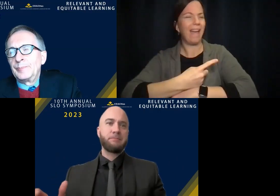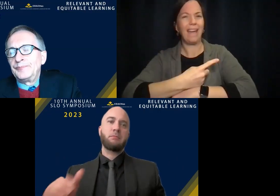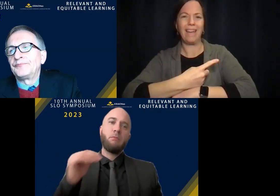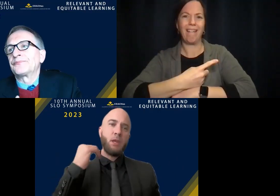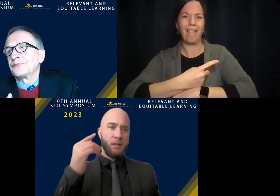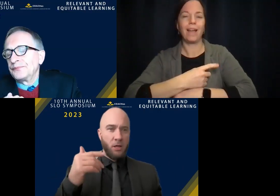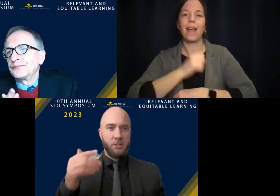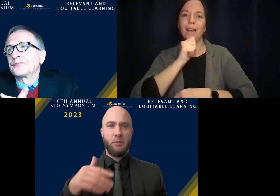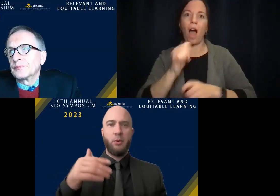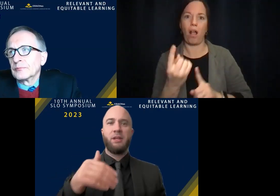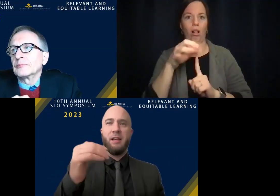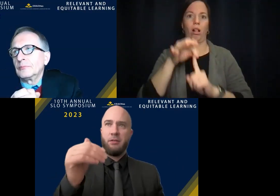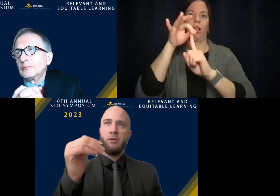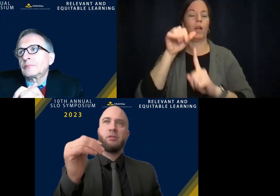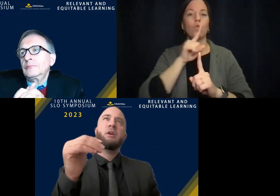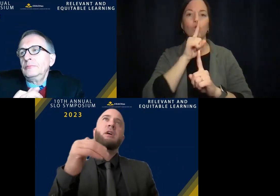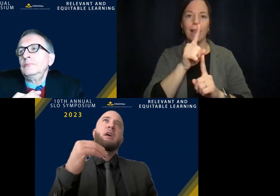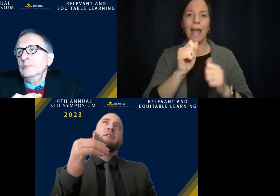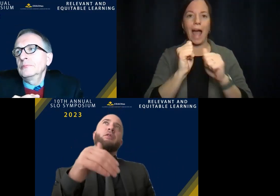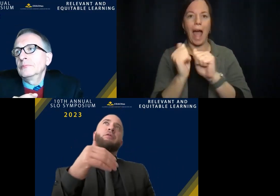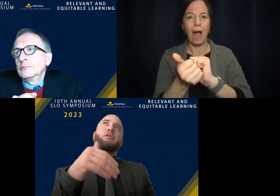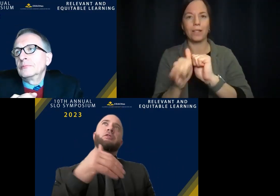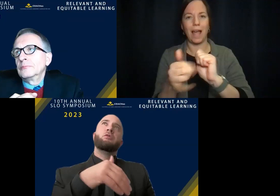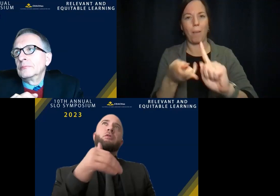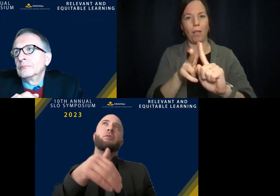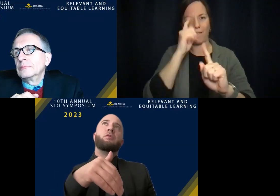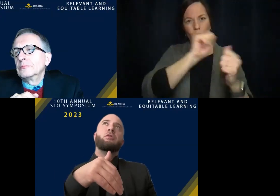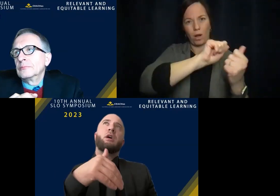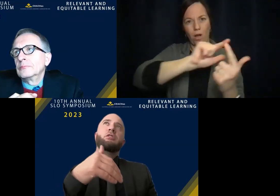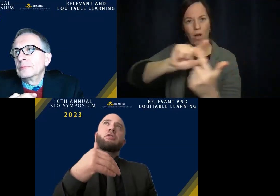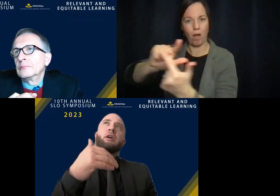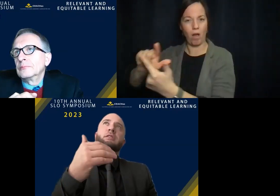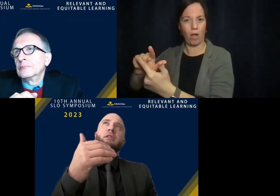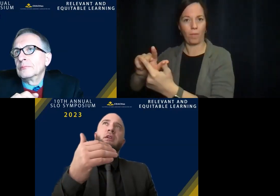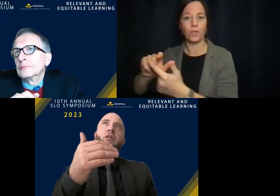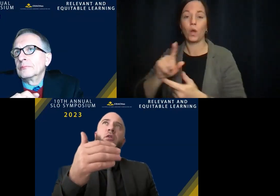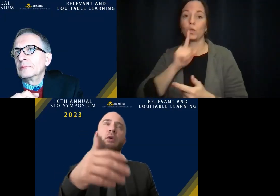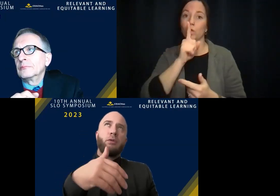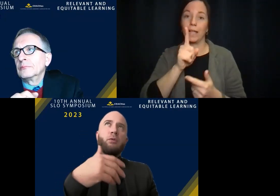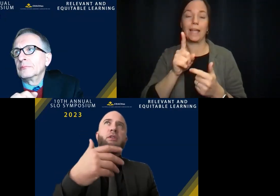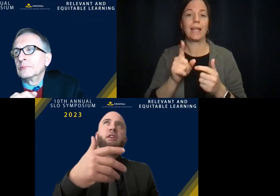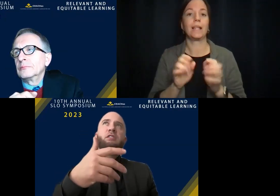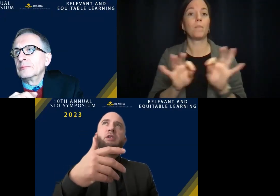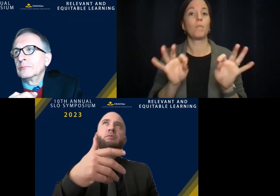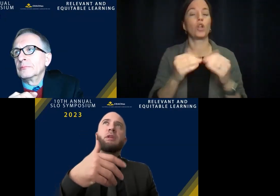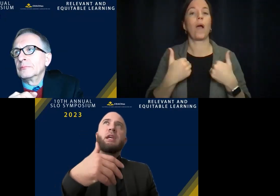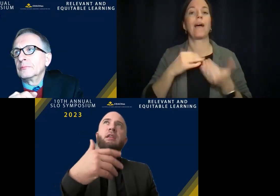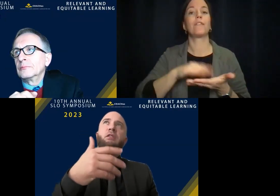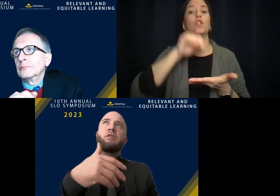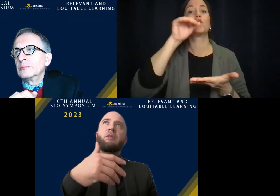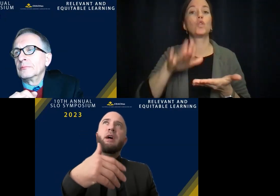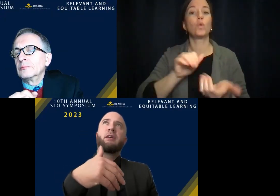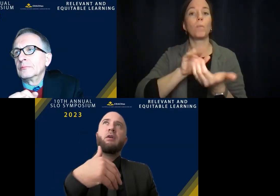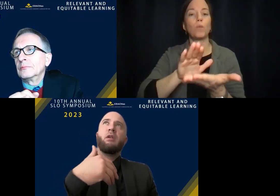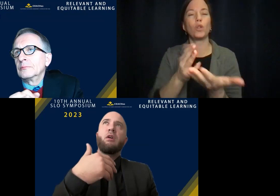time and logically putting that through? And so I really feel the students' approach, not just going through the assessments, but gaining